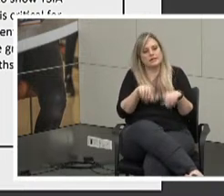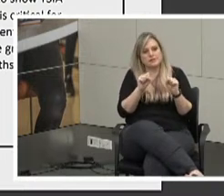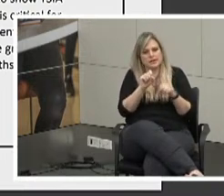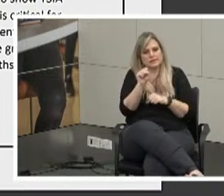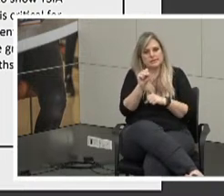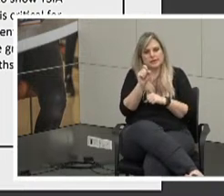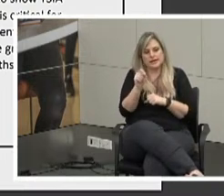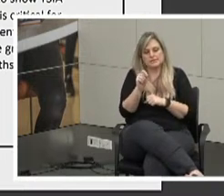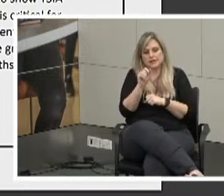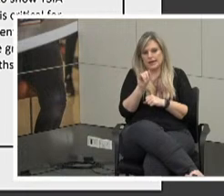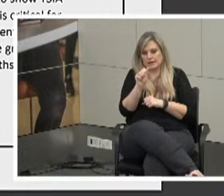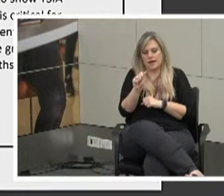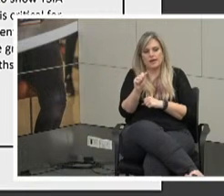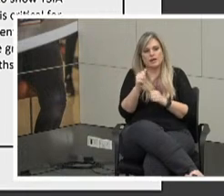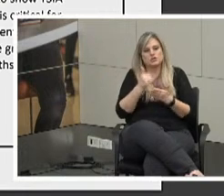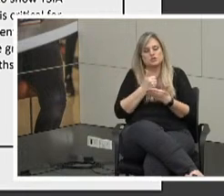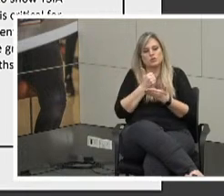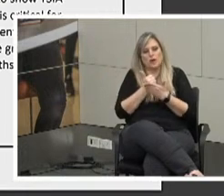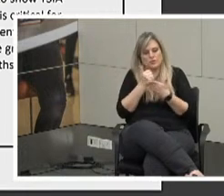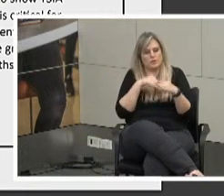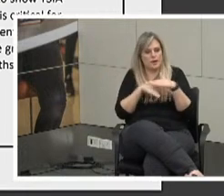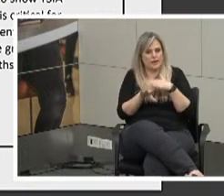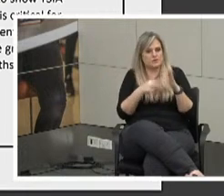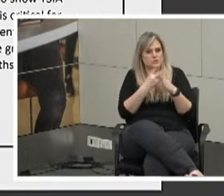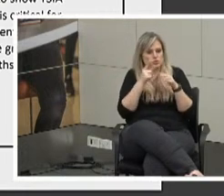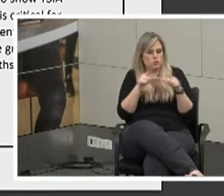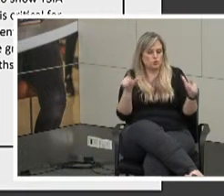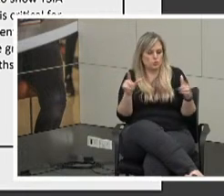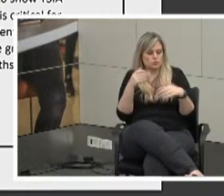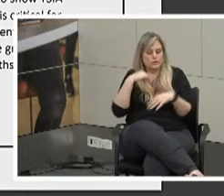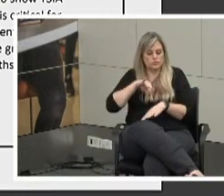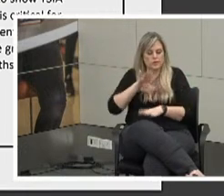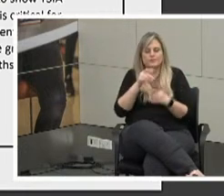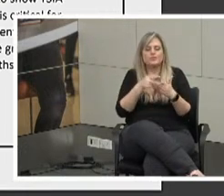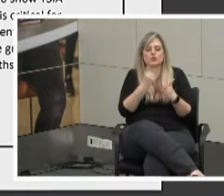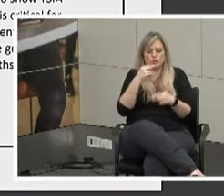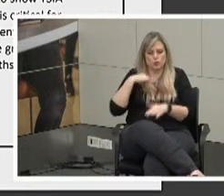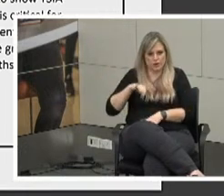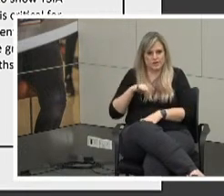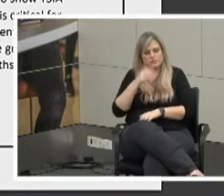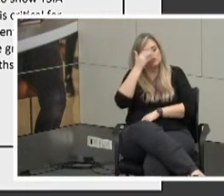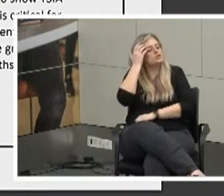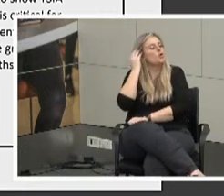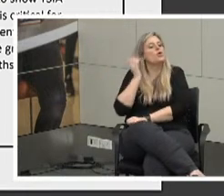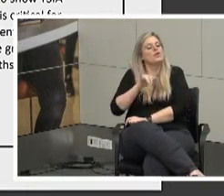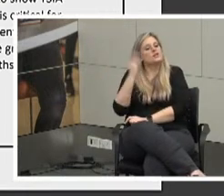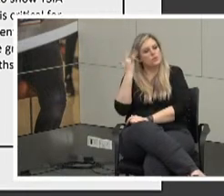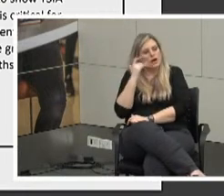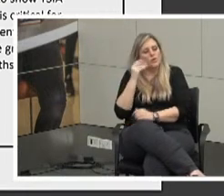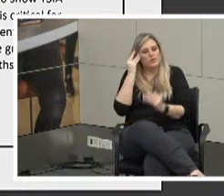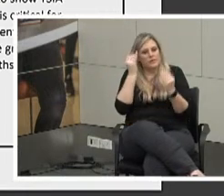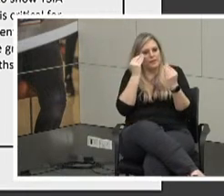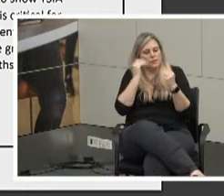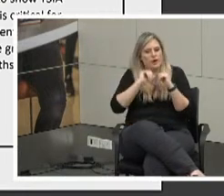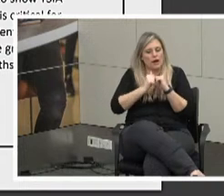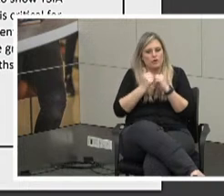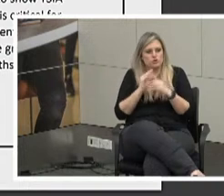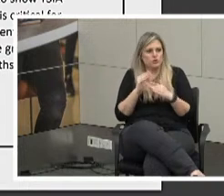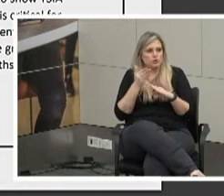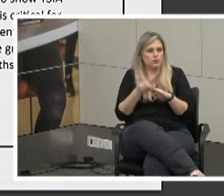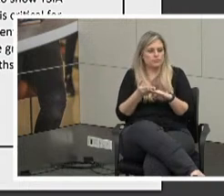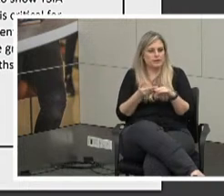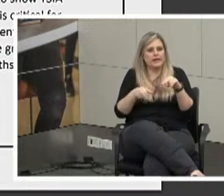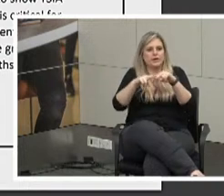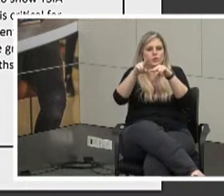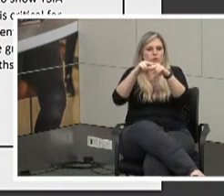tsia to help them access dual credit and so that's why um we've been really thoughtful about trying to increase access to doal credit and you can see